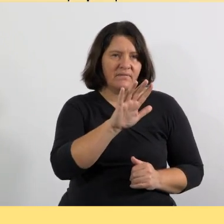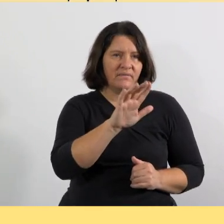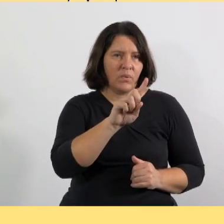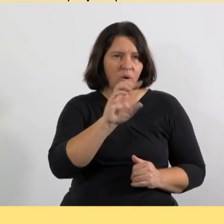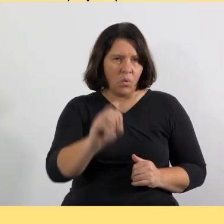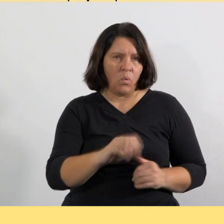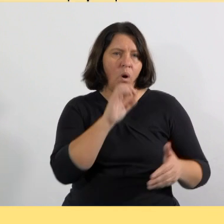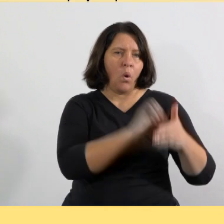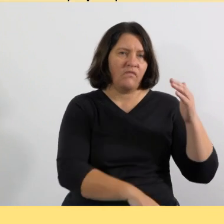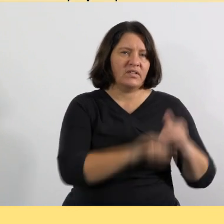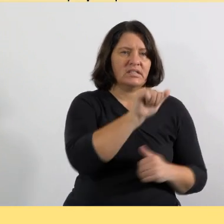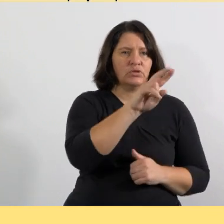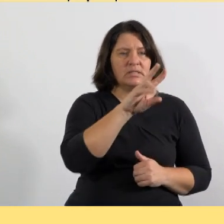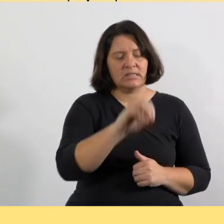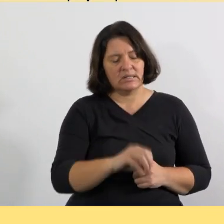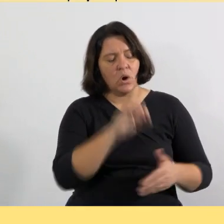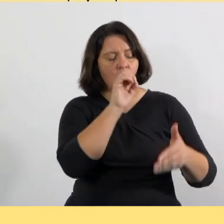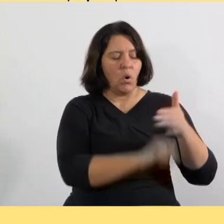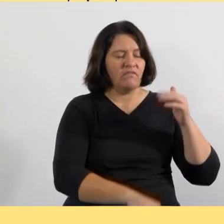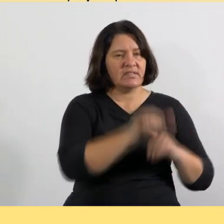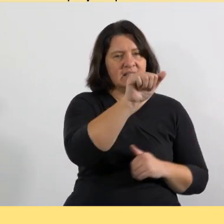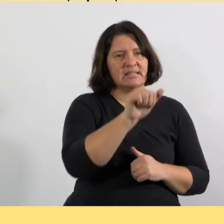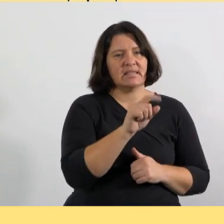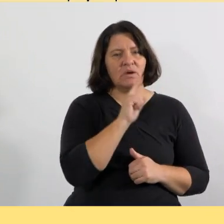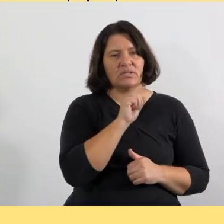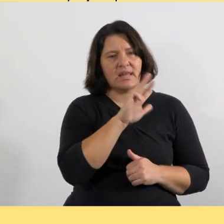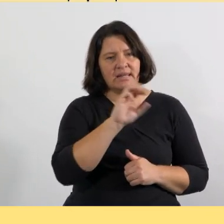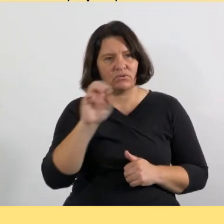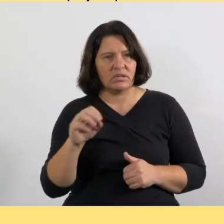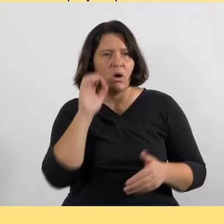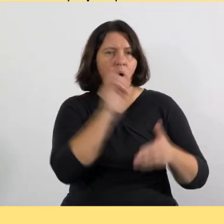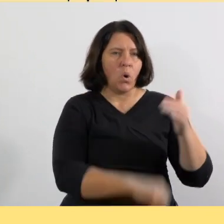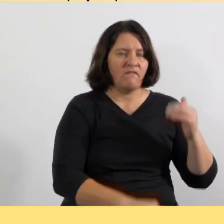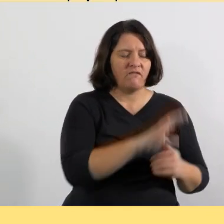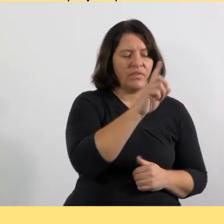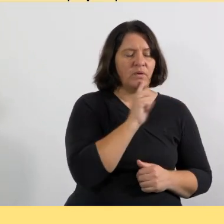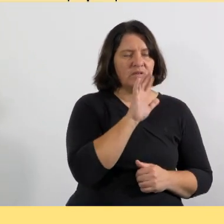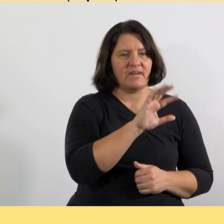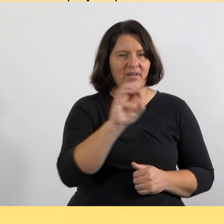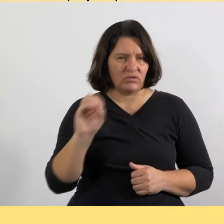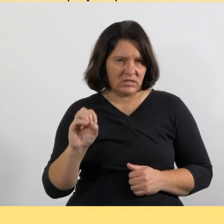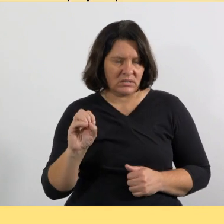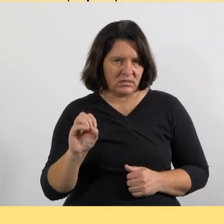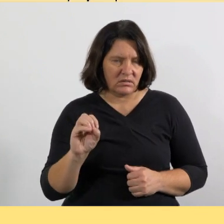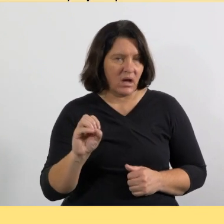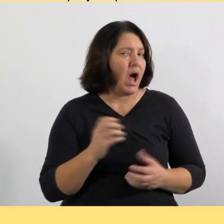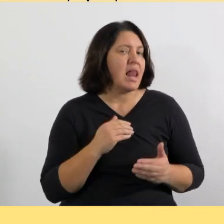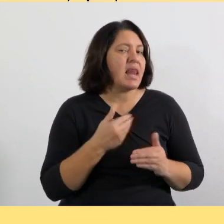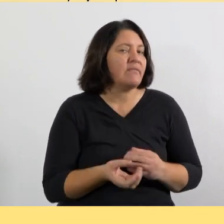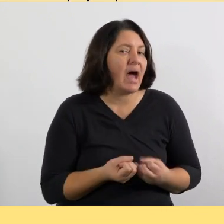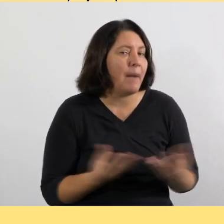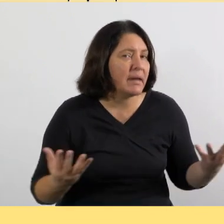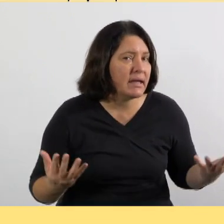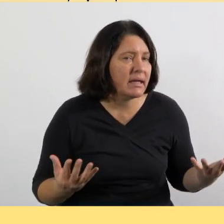minus 620 minus 6,900 minus 4,500, and it will give you now